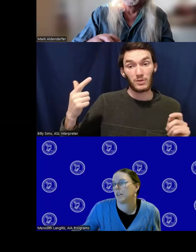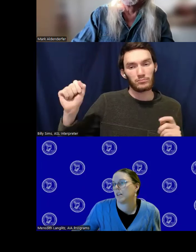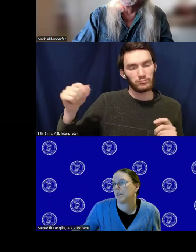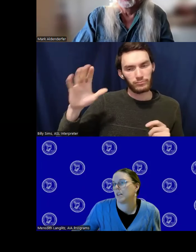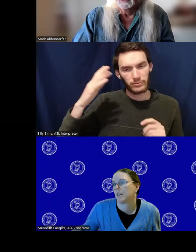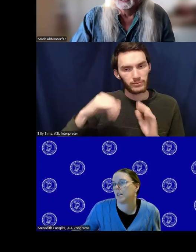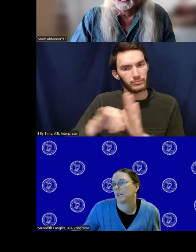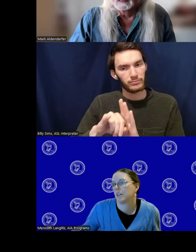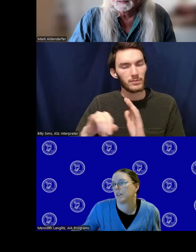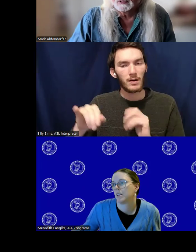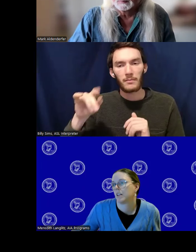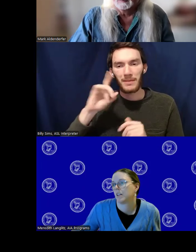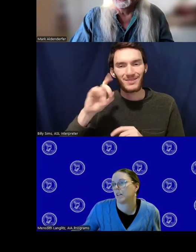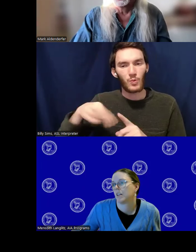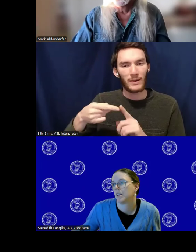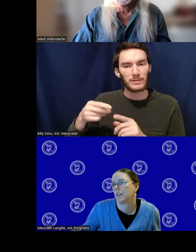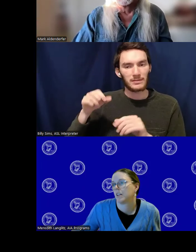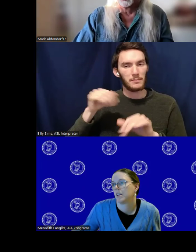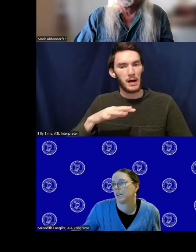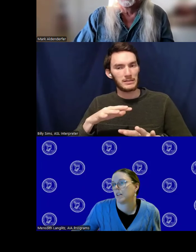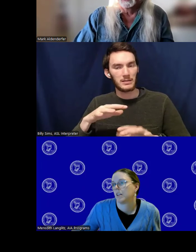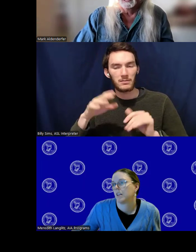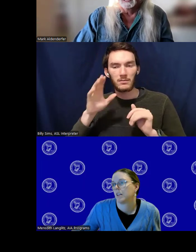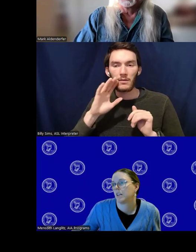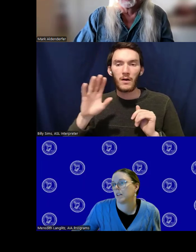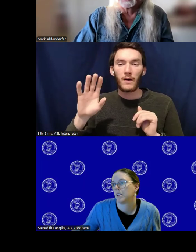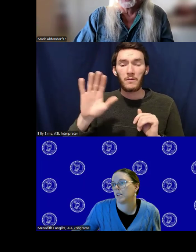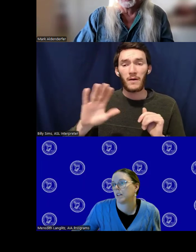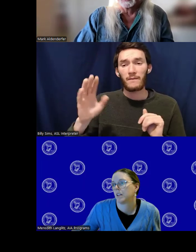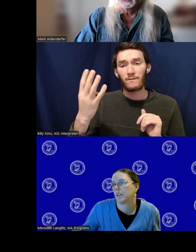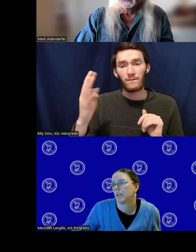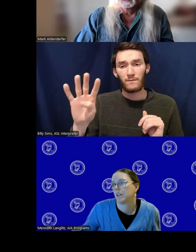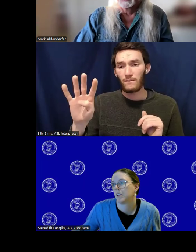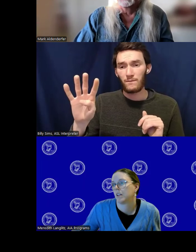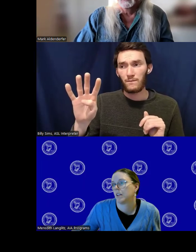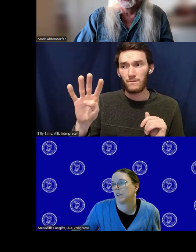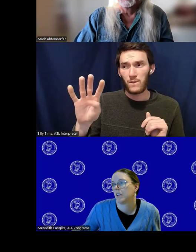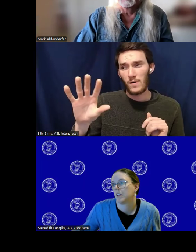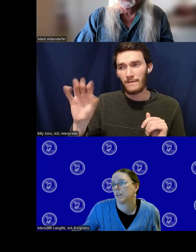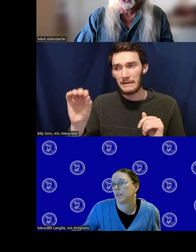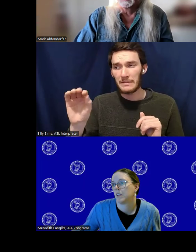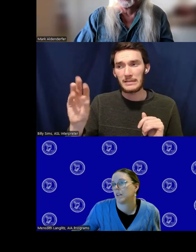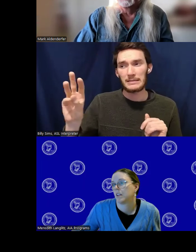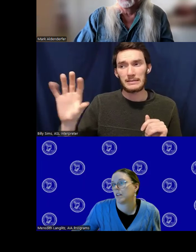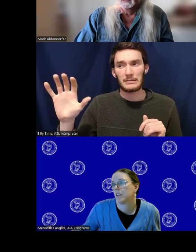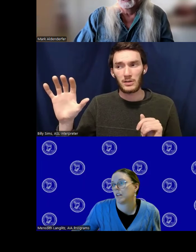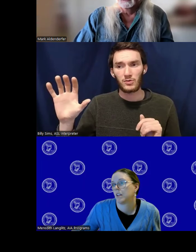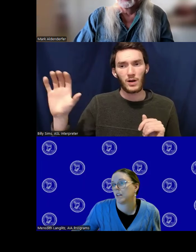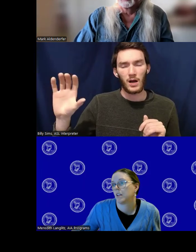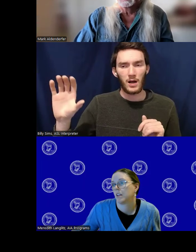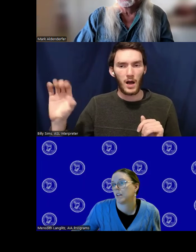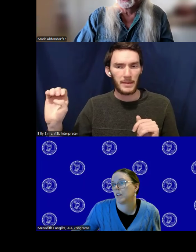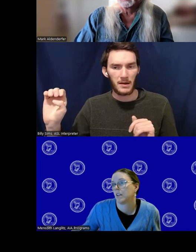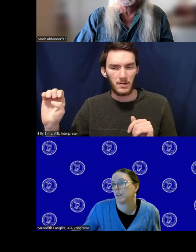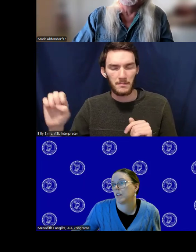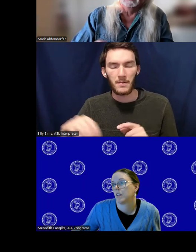were deposited. And it seems to be between about 450 and about 600 Common Era. The